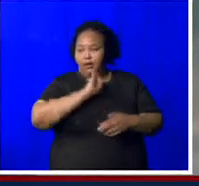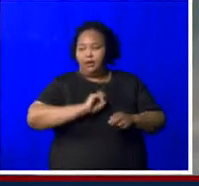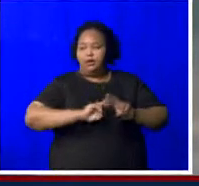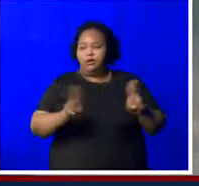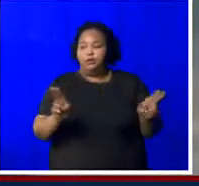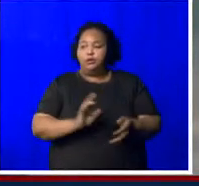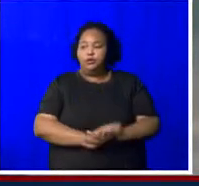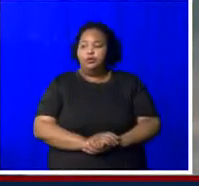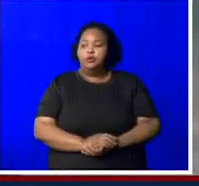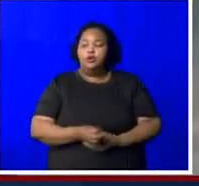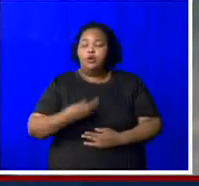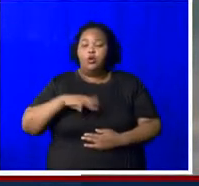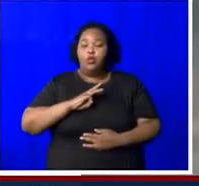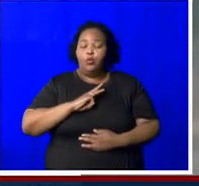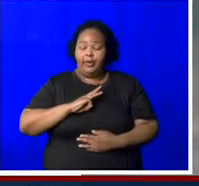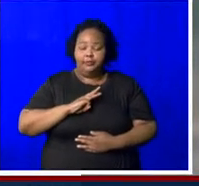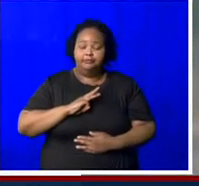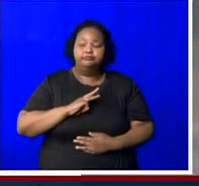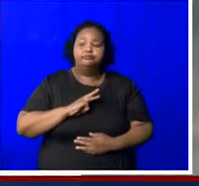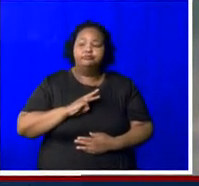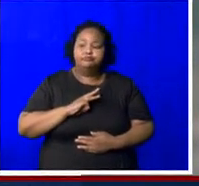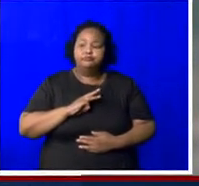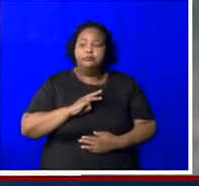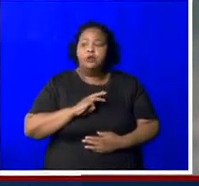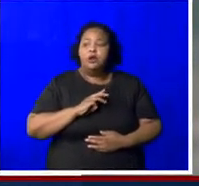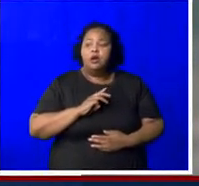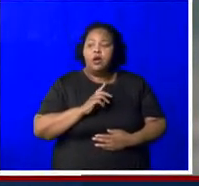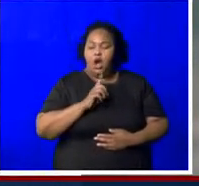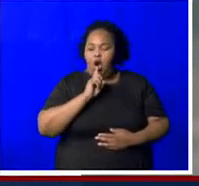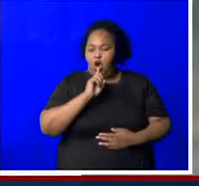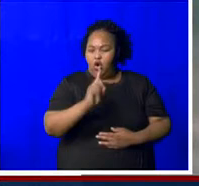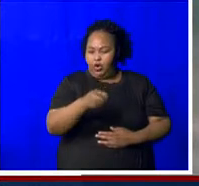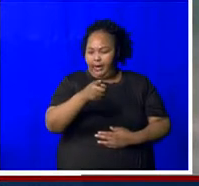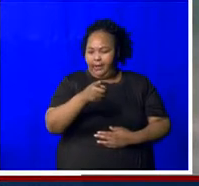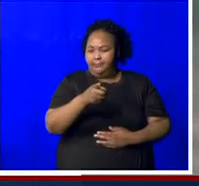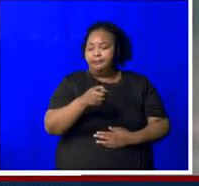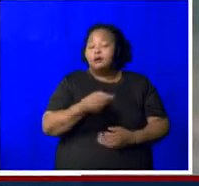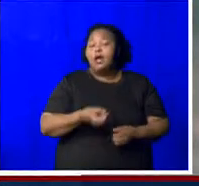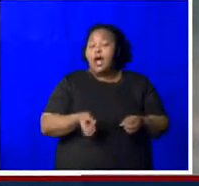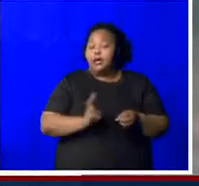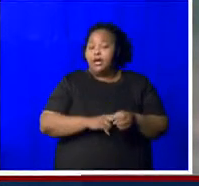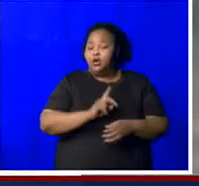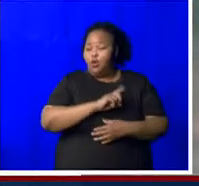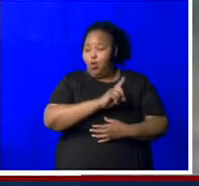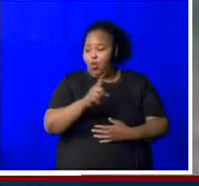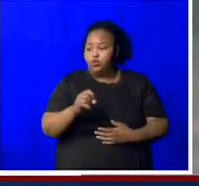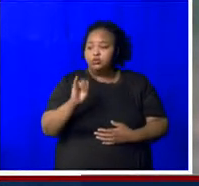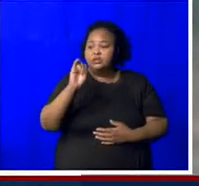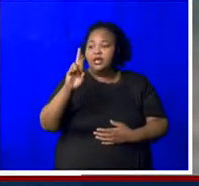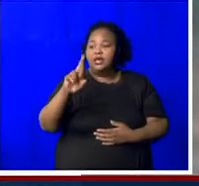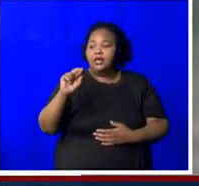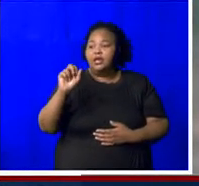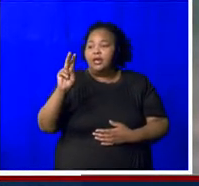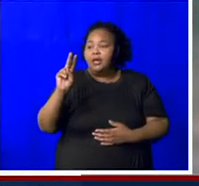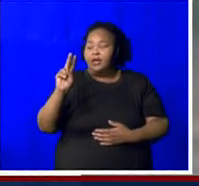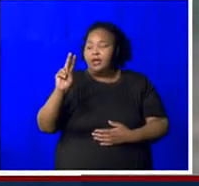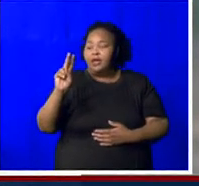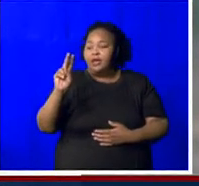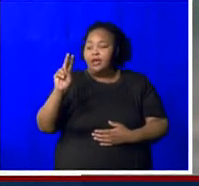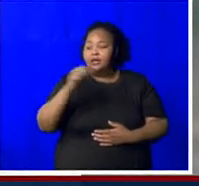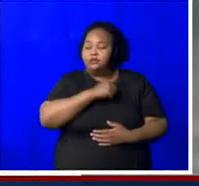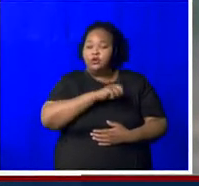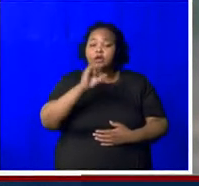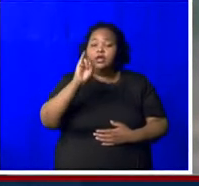We strongly condemn the Iranian attack and warn against any further escalation. Iran must not continue down